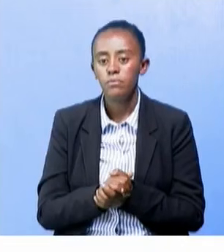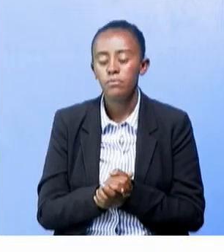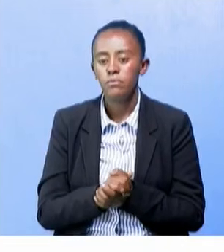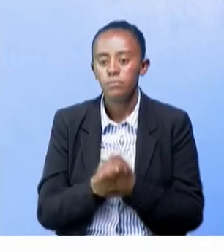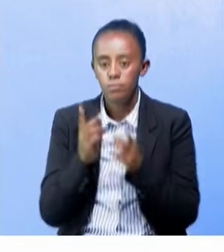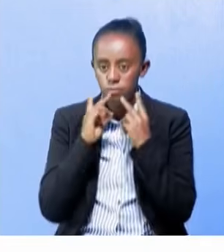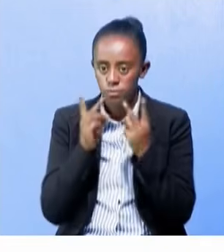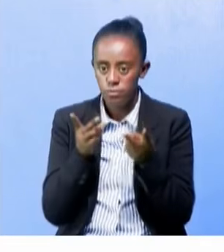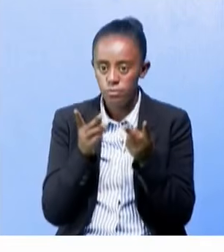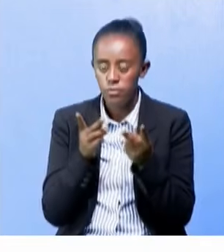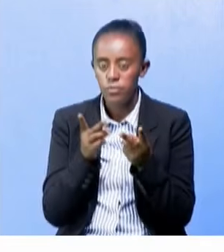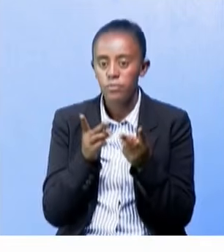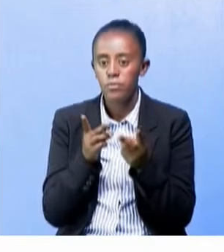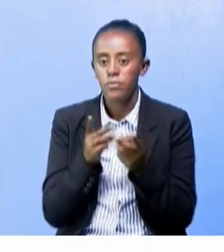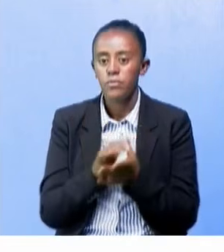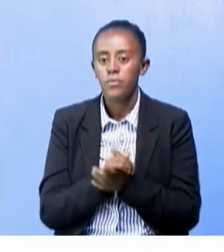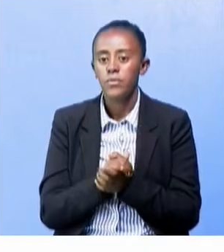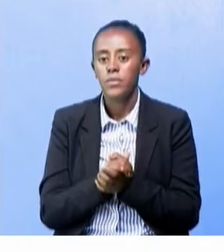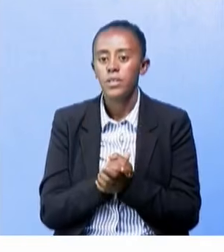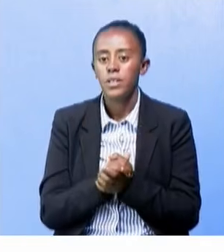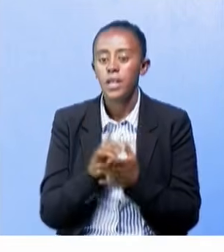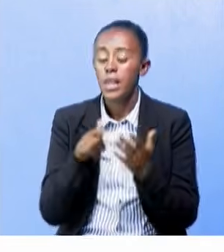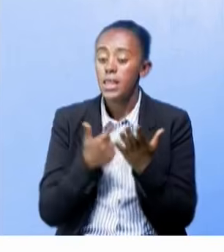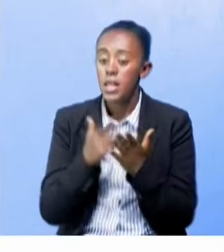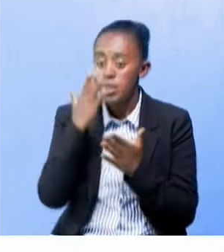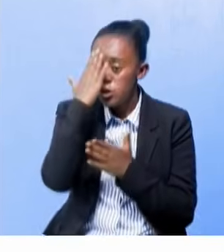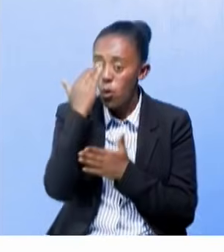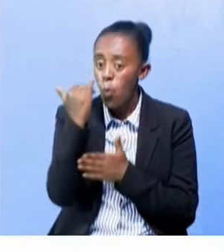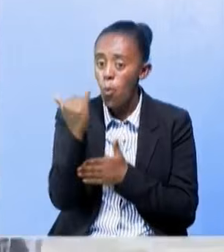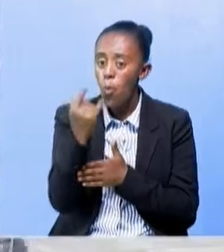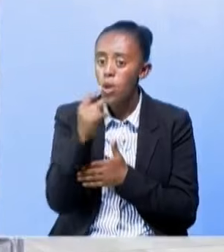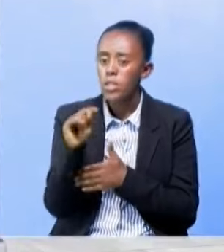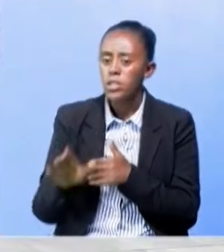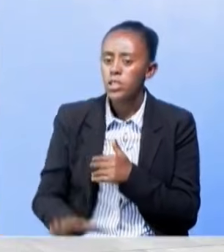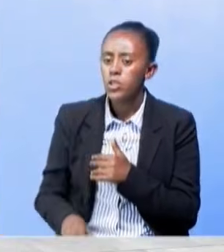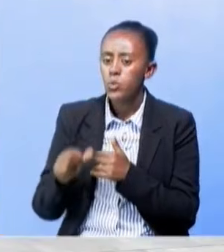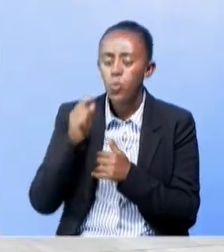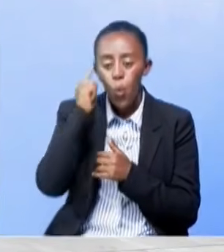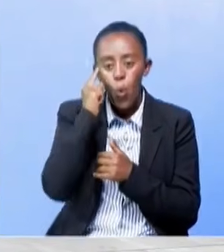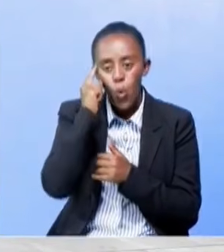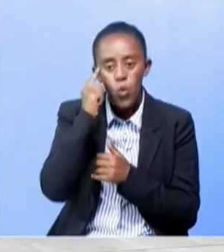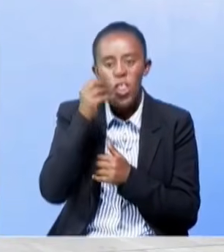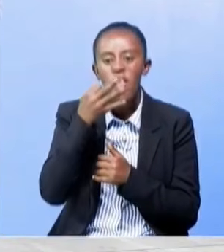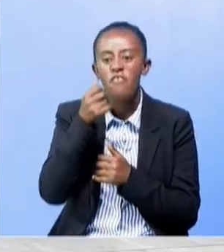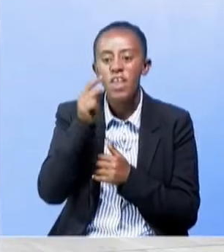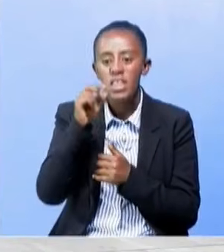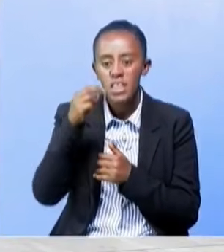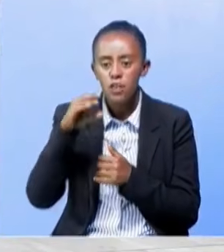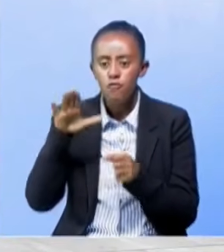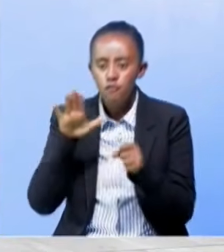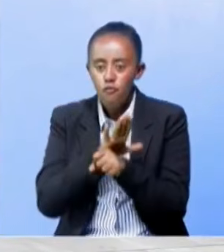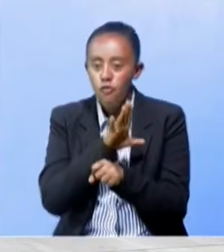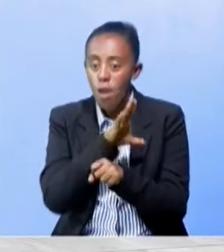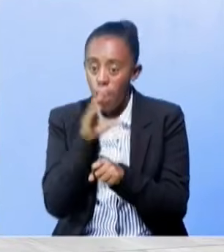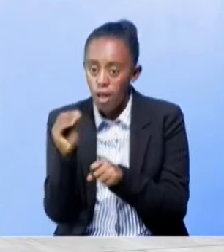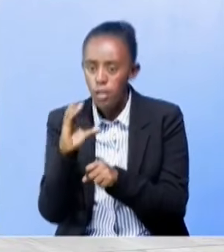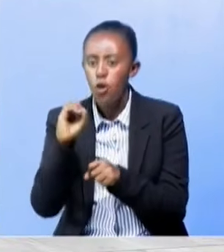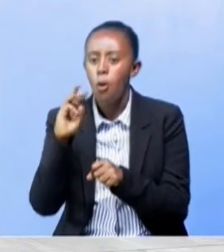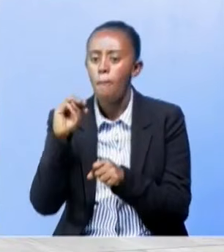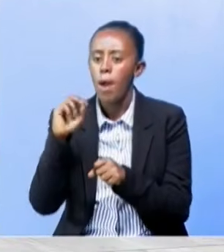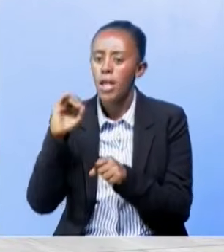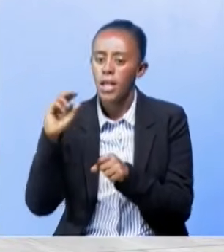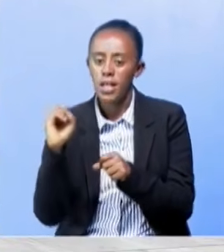Look, what about this one here? This is why the dog is considered as faithful and